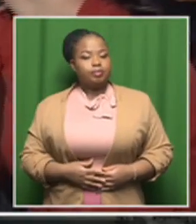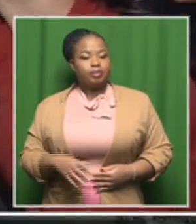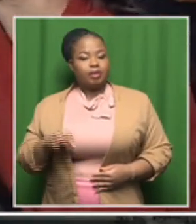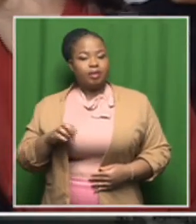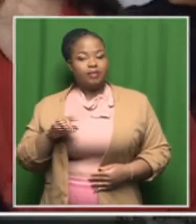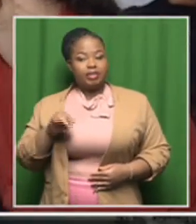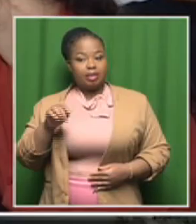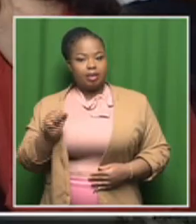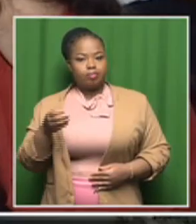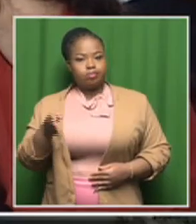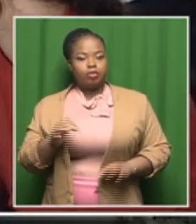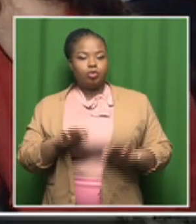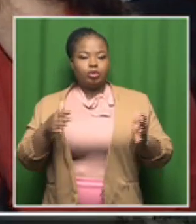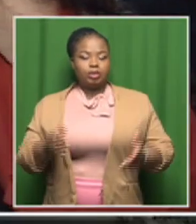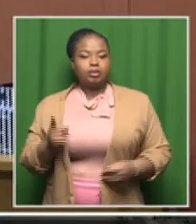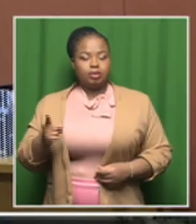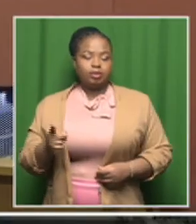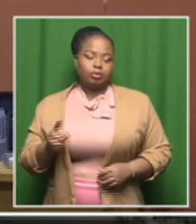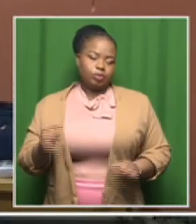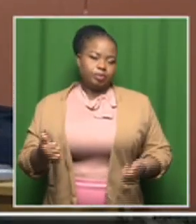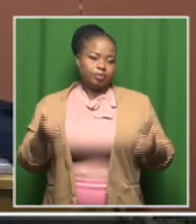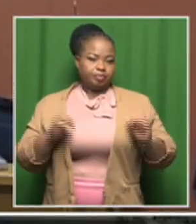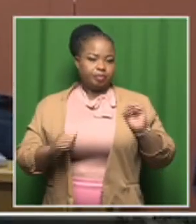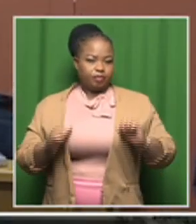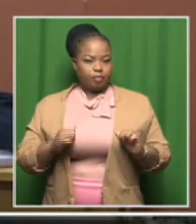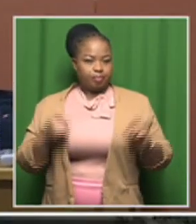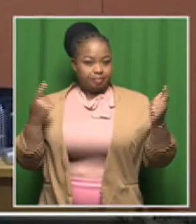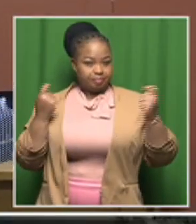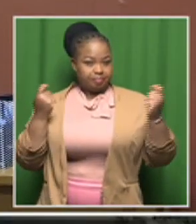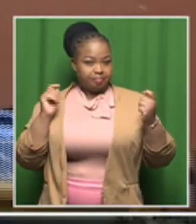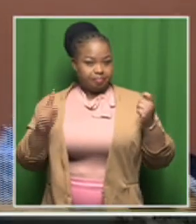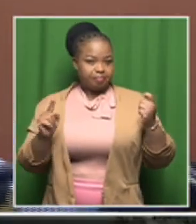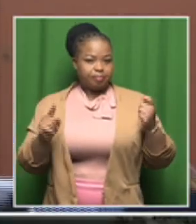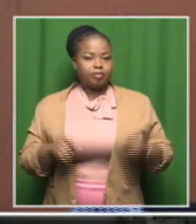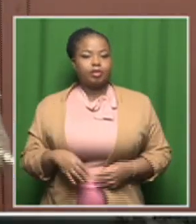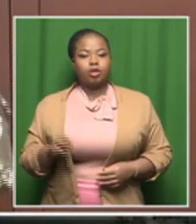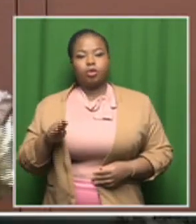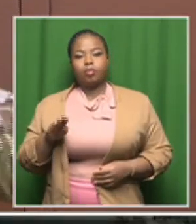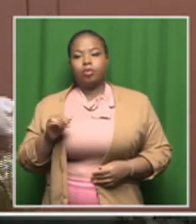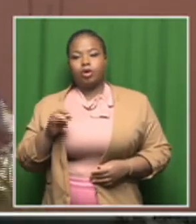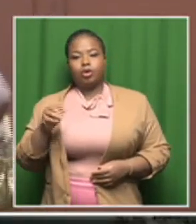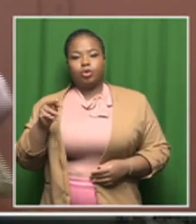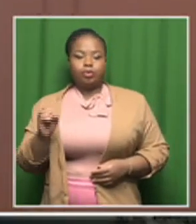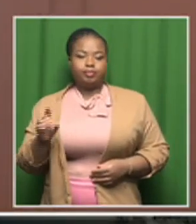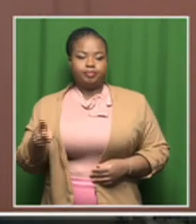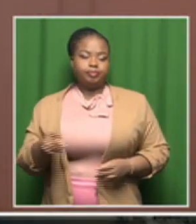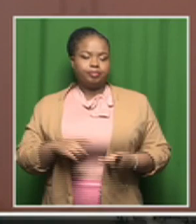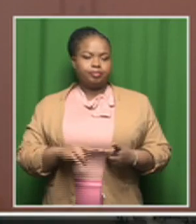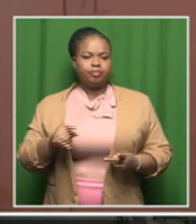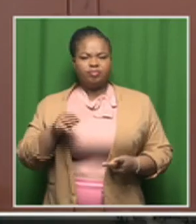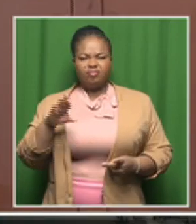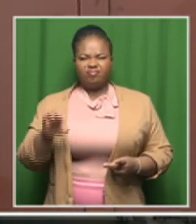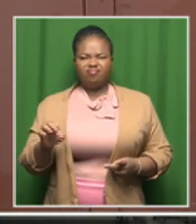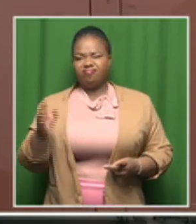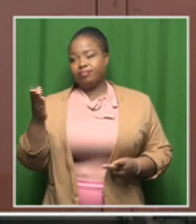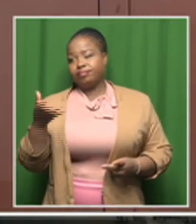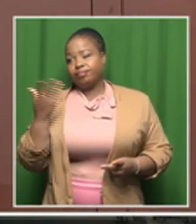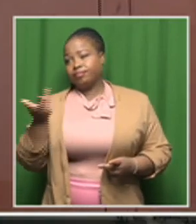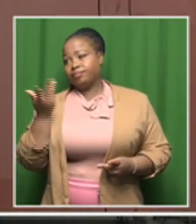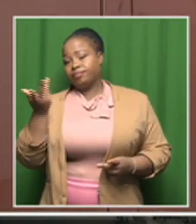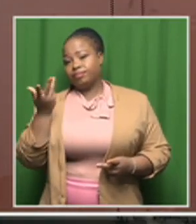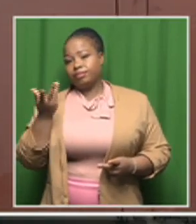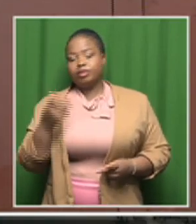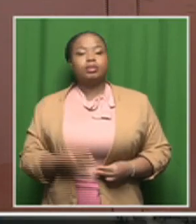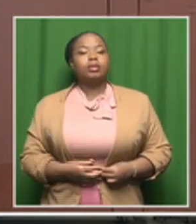on stage at one of his great celebrations, and Bono was there, and Beyonce, and